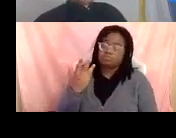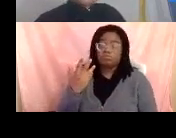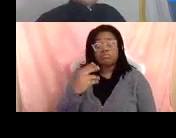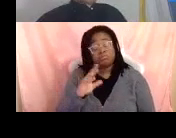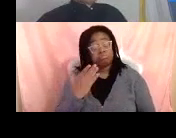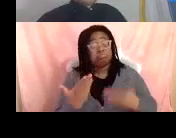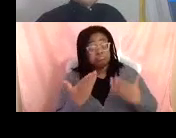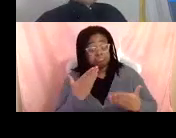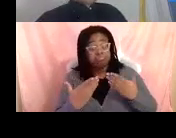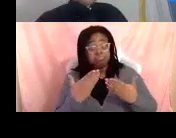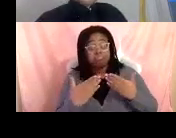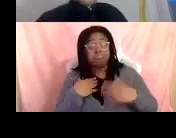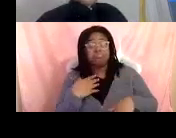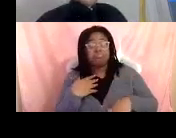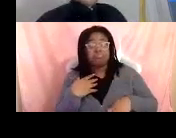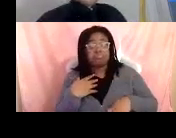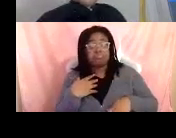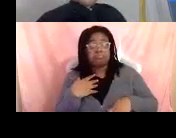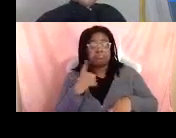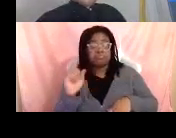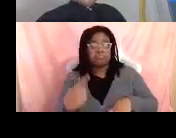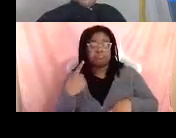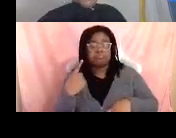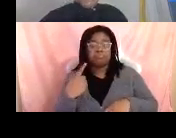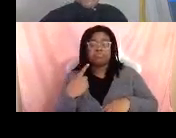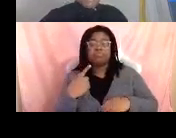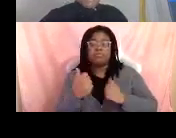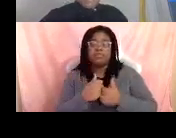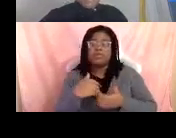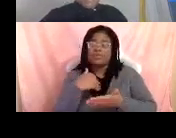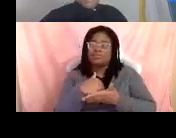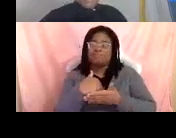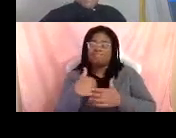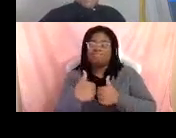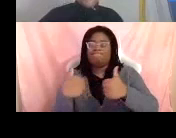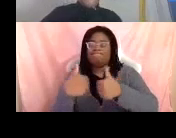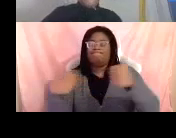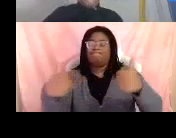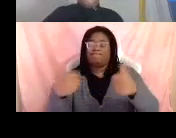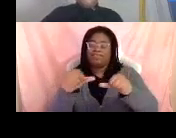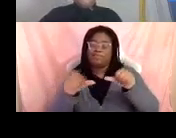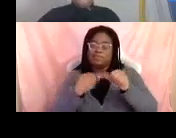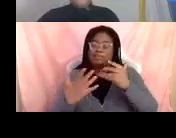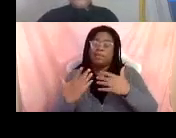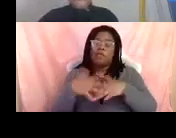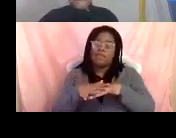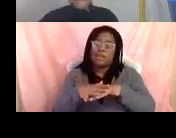Maybe because of how, just as we divided up the space, it kind of